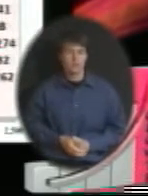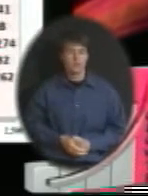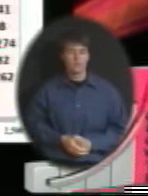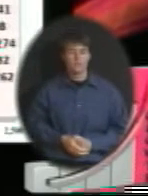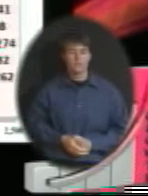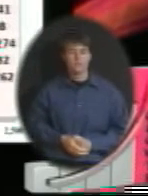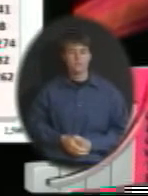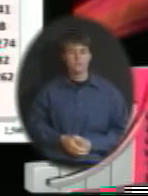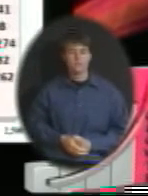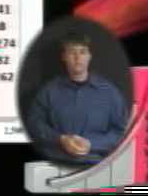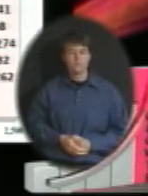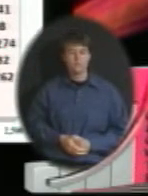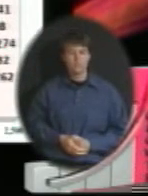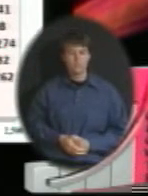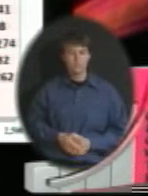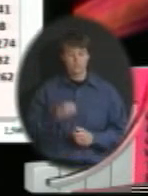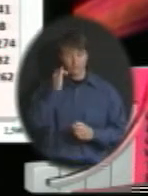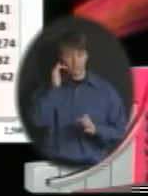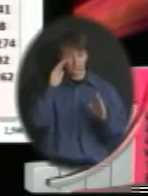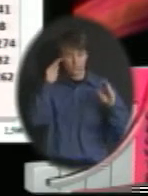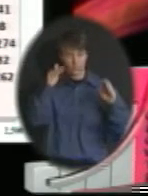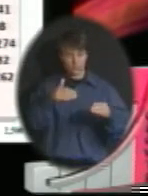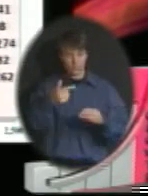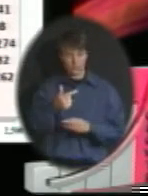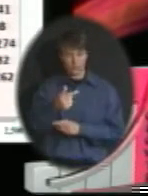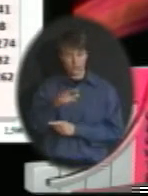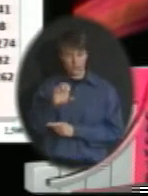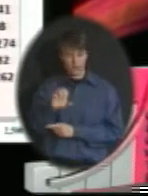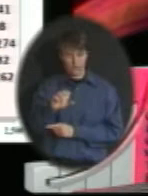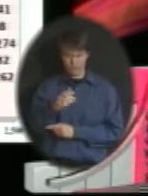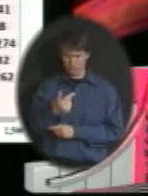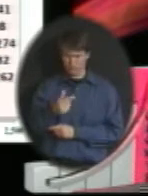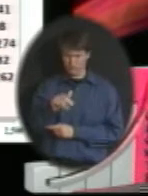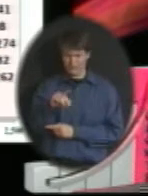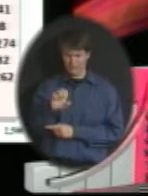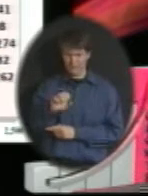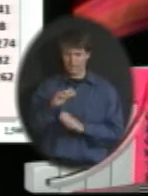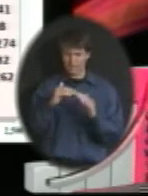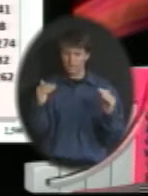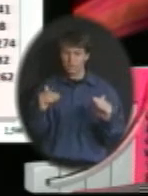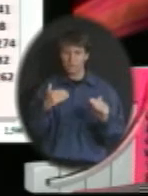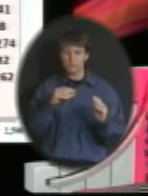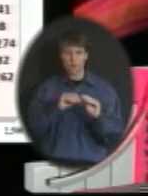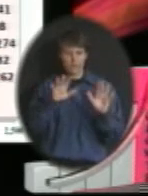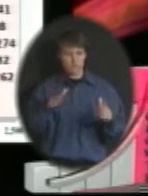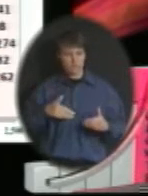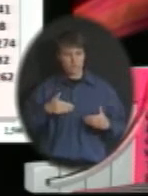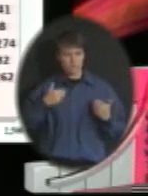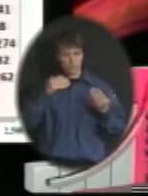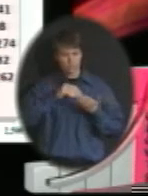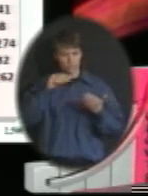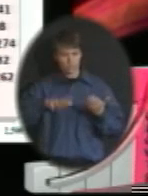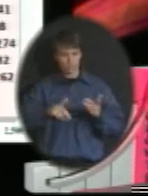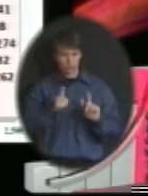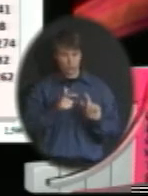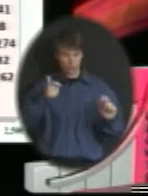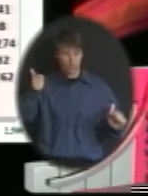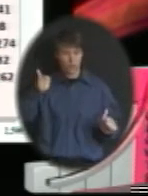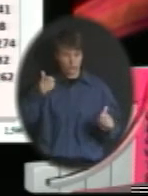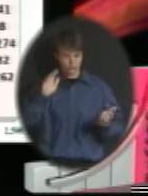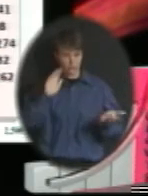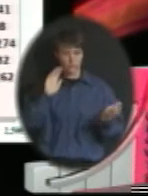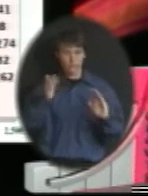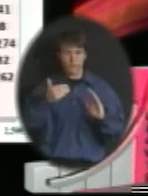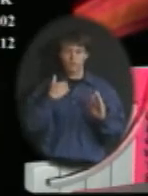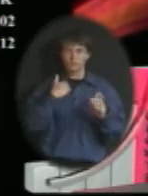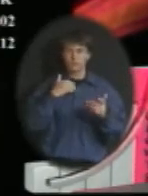When we break down our enrollment by grade, what you'll see quickly from this chart is obviously our younger grades are much larger than our upper